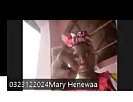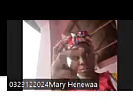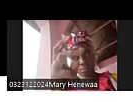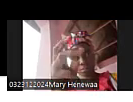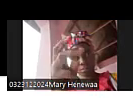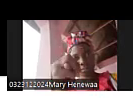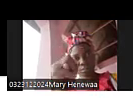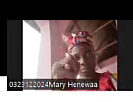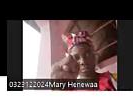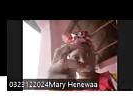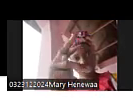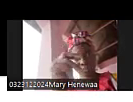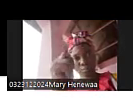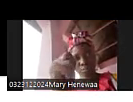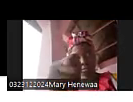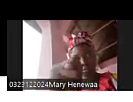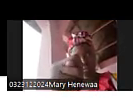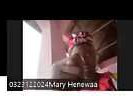N.